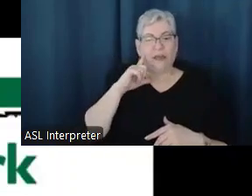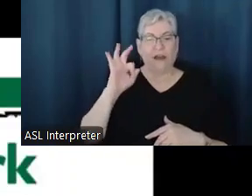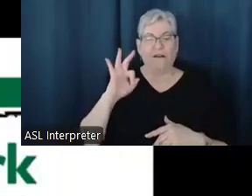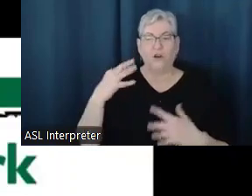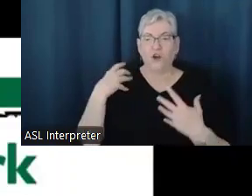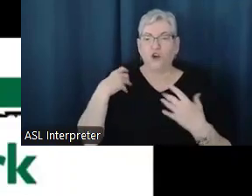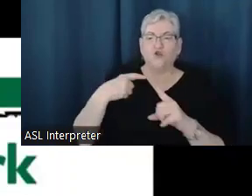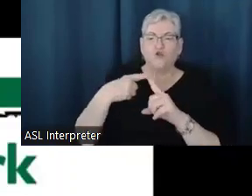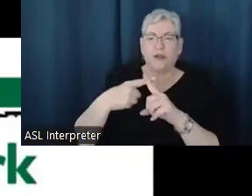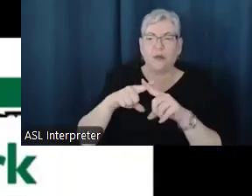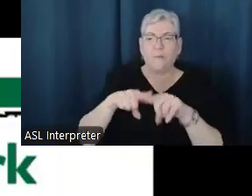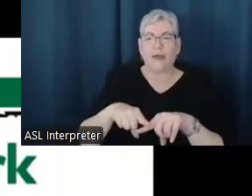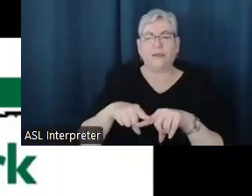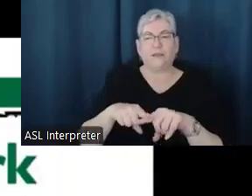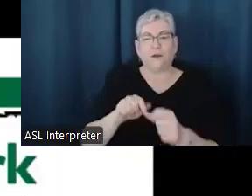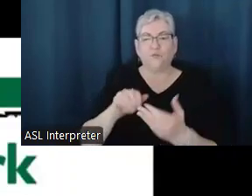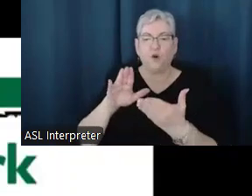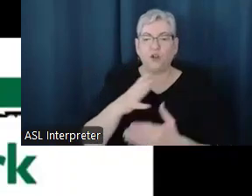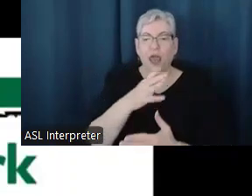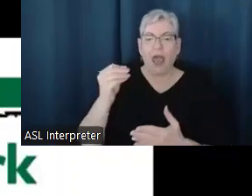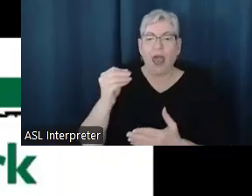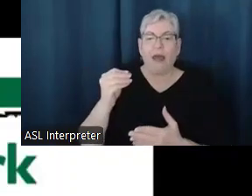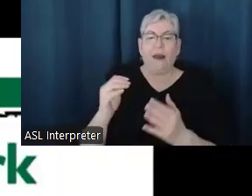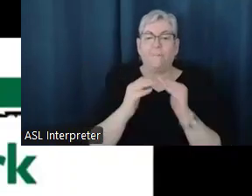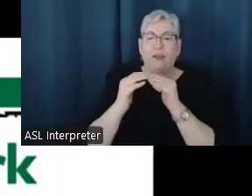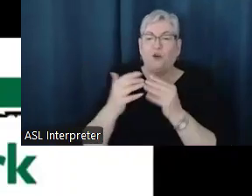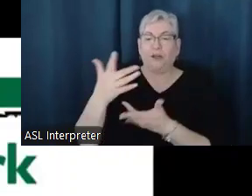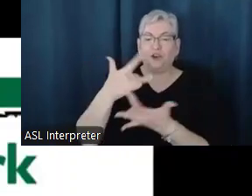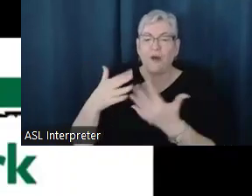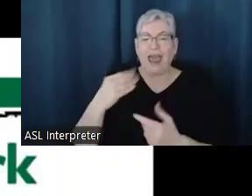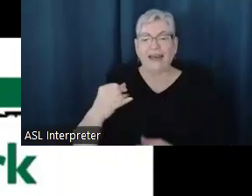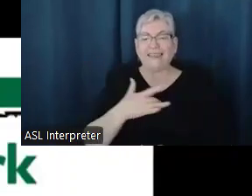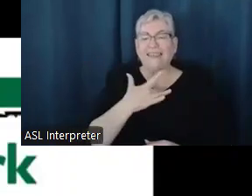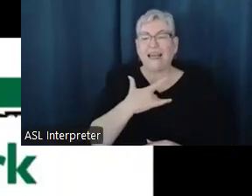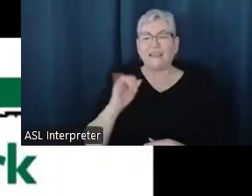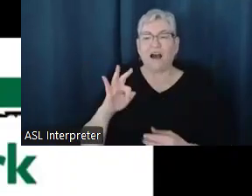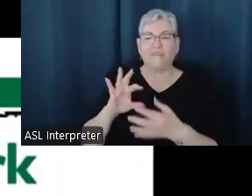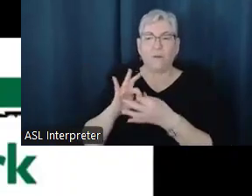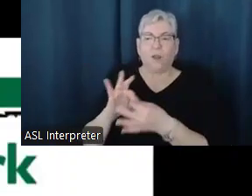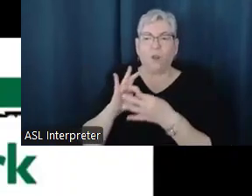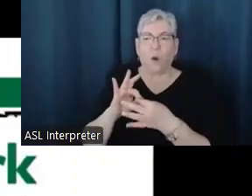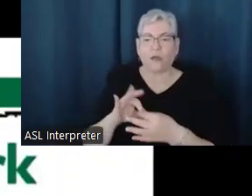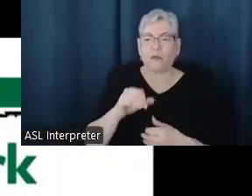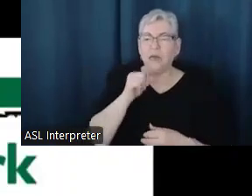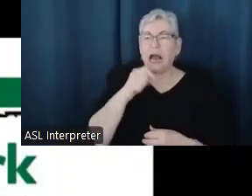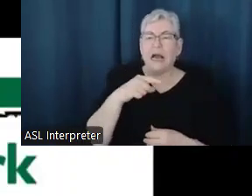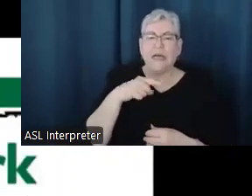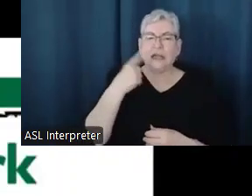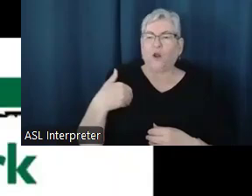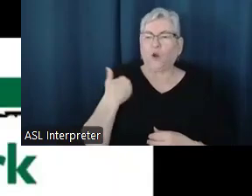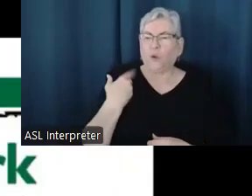interactions, relationship building, and a sense of belonging. So making sure that we're not telling youth that they are bad at